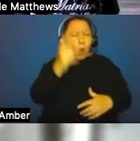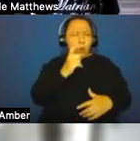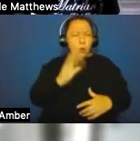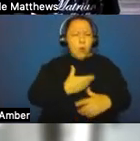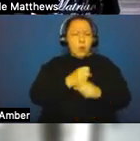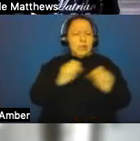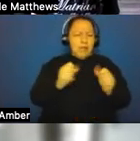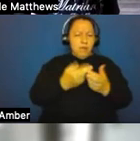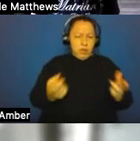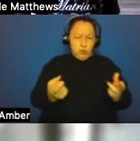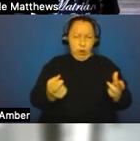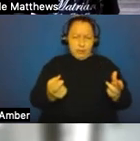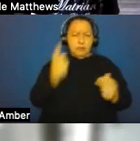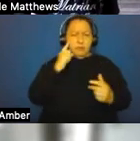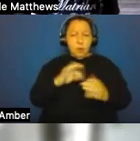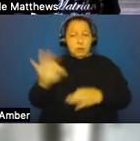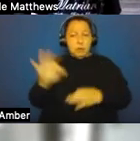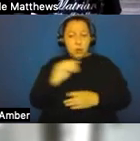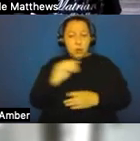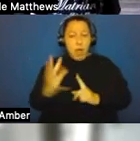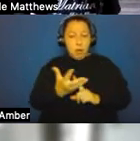resources are for spiritual and cultural support,